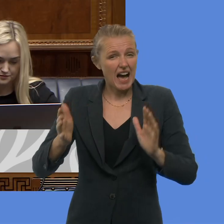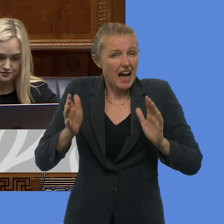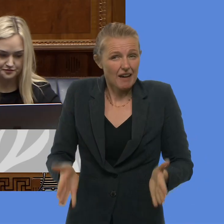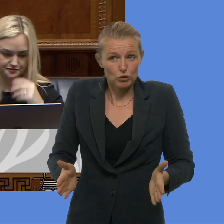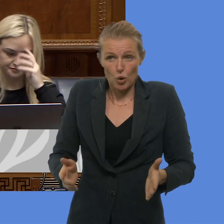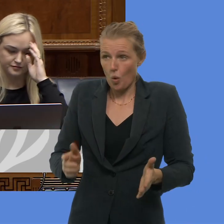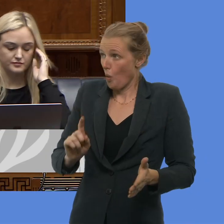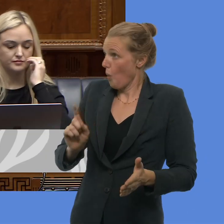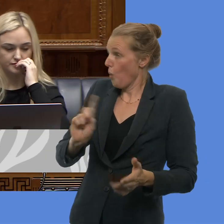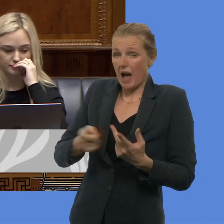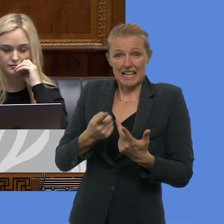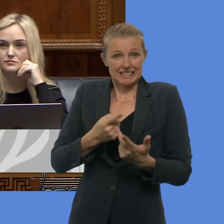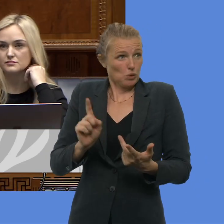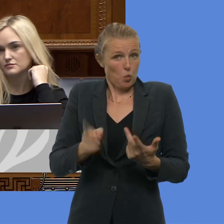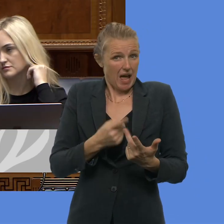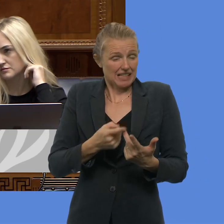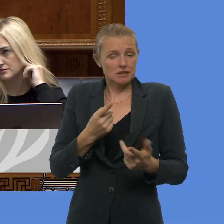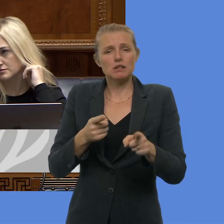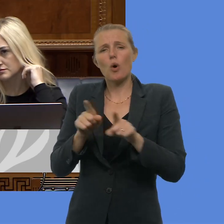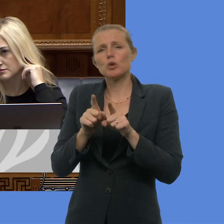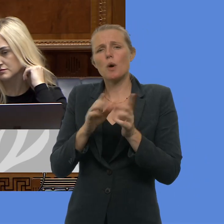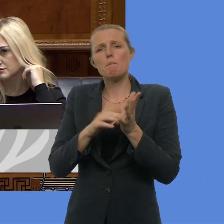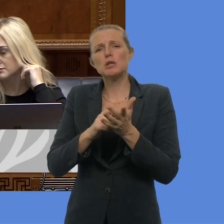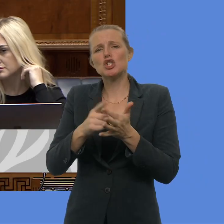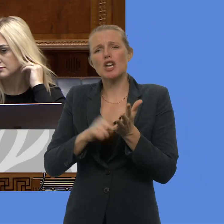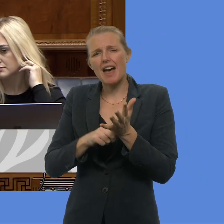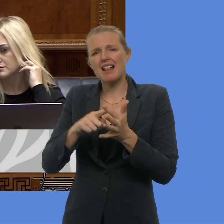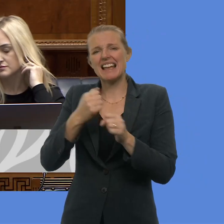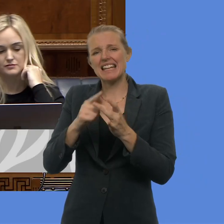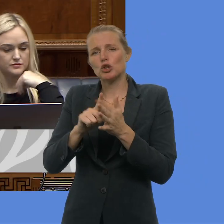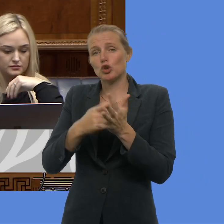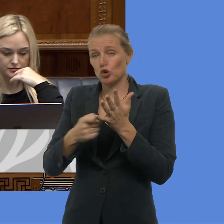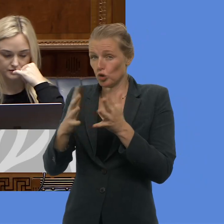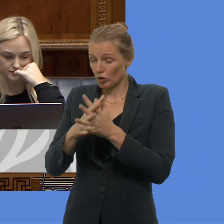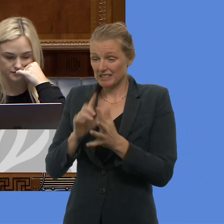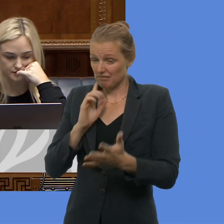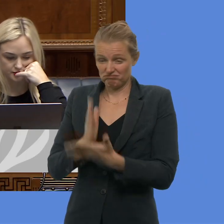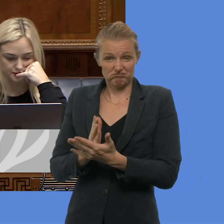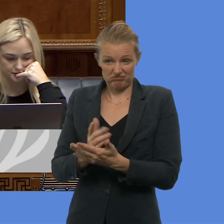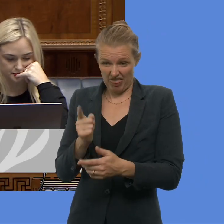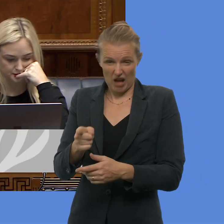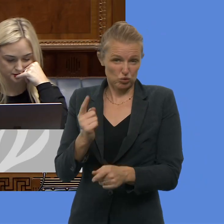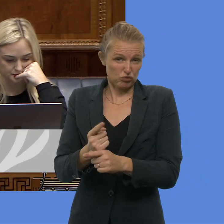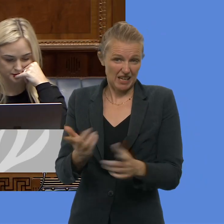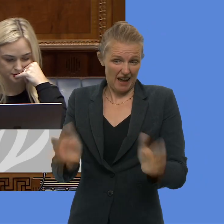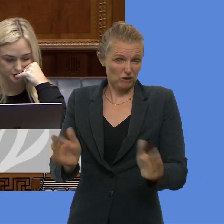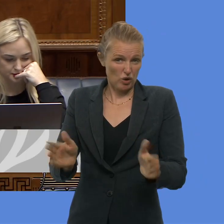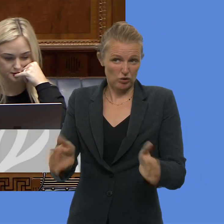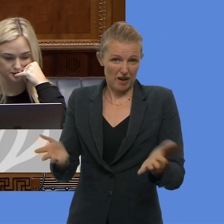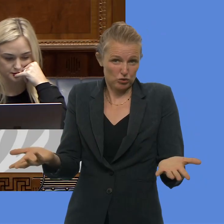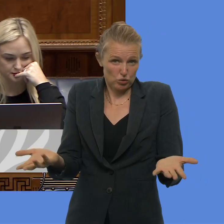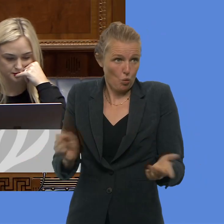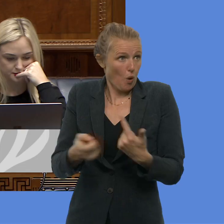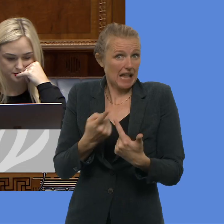Gildernew has now stated that murder was justified. How can victims have any confidence in the First Minister and her party